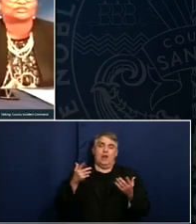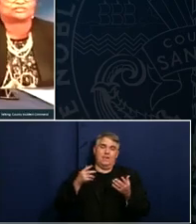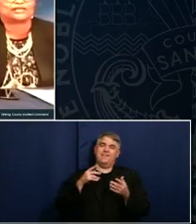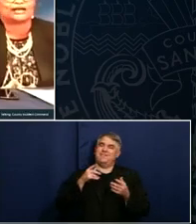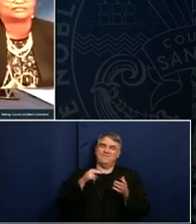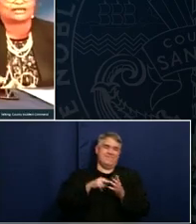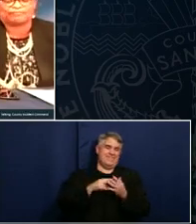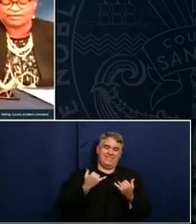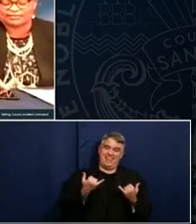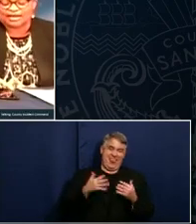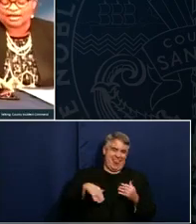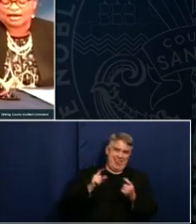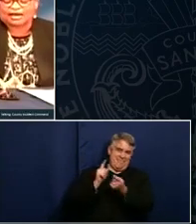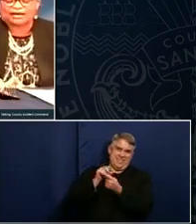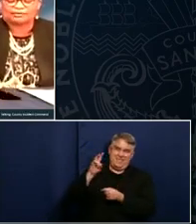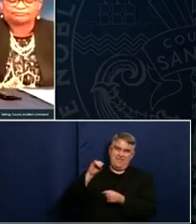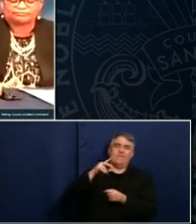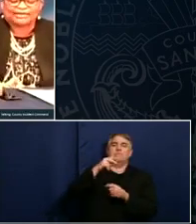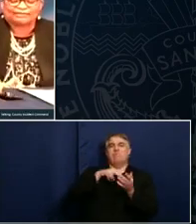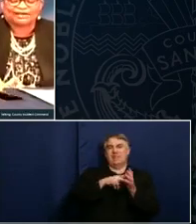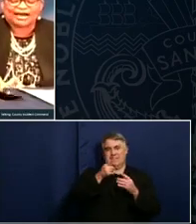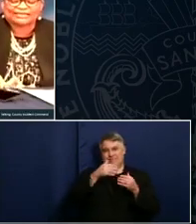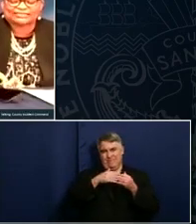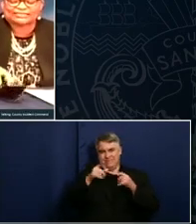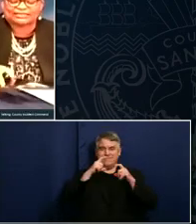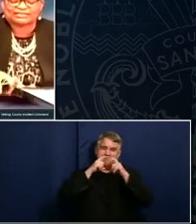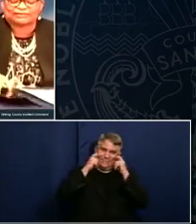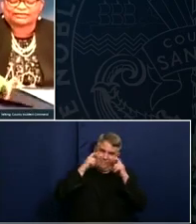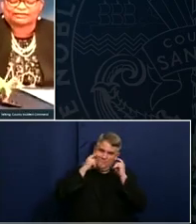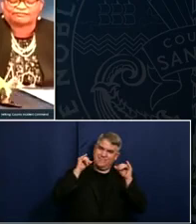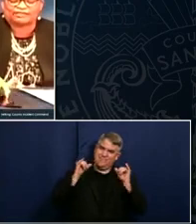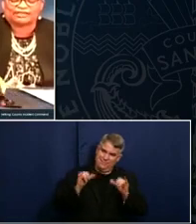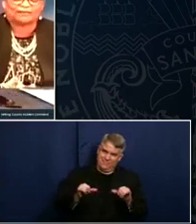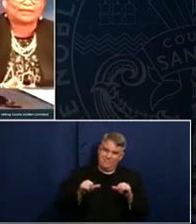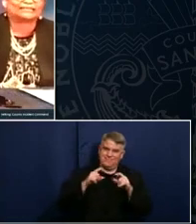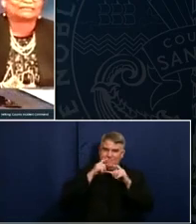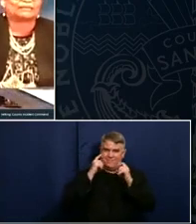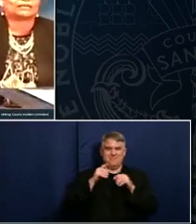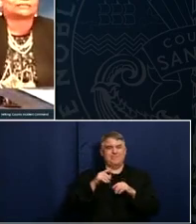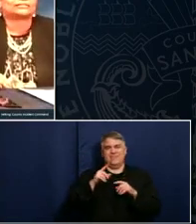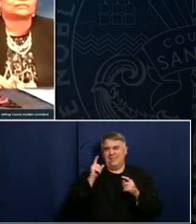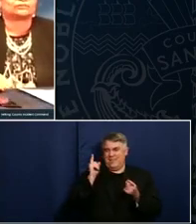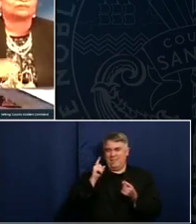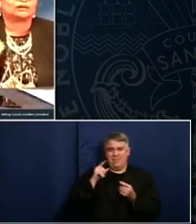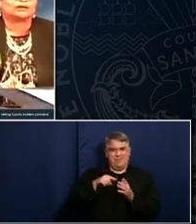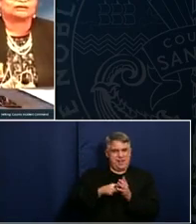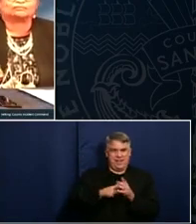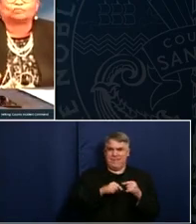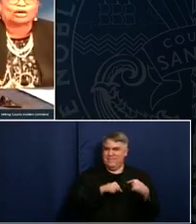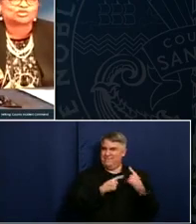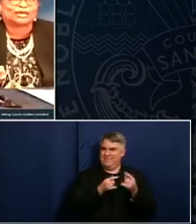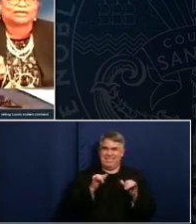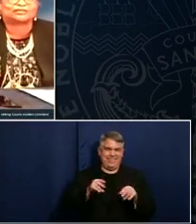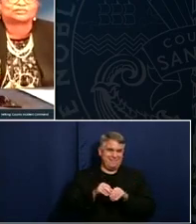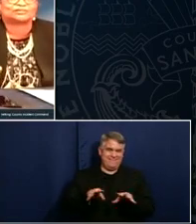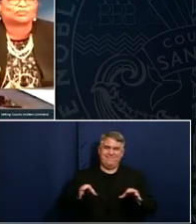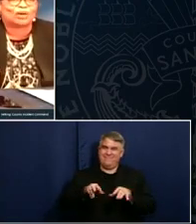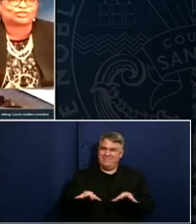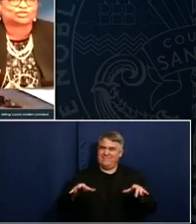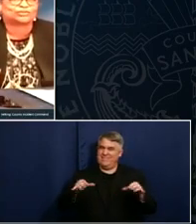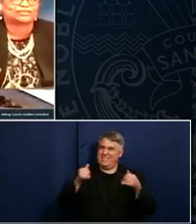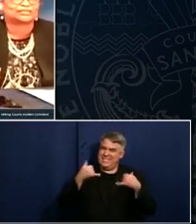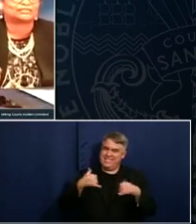preventive strategies that have been advised since the beginning of the pandemic continue. Wash your